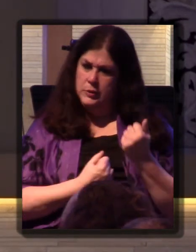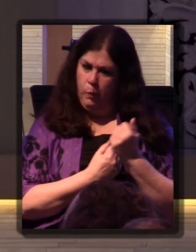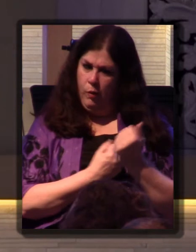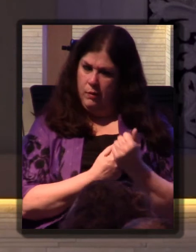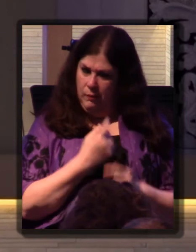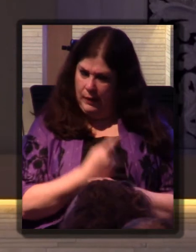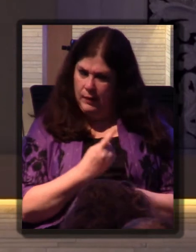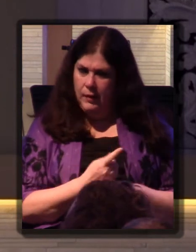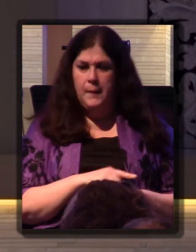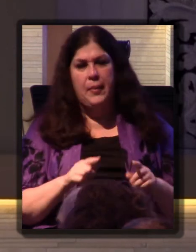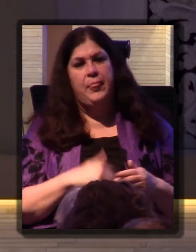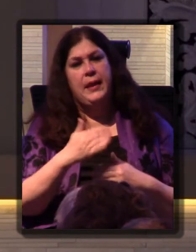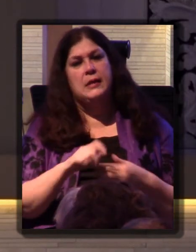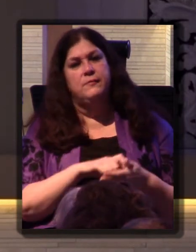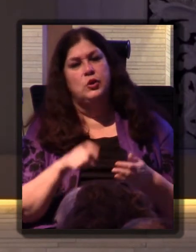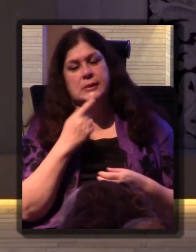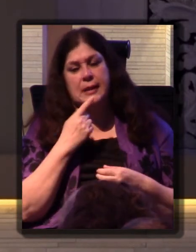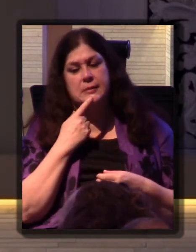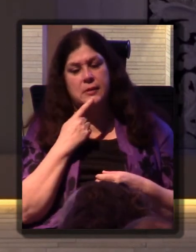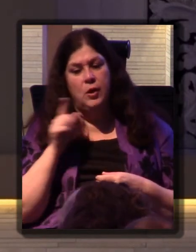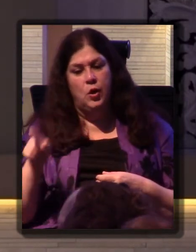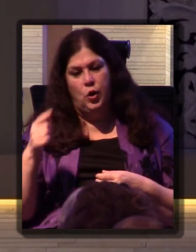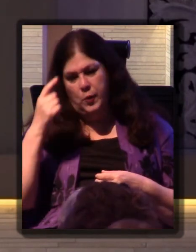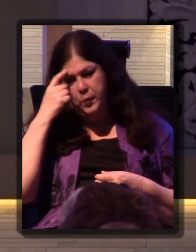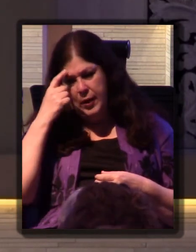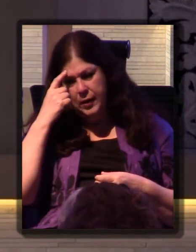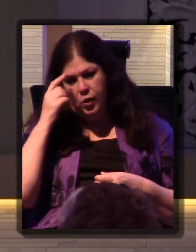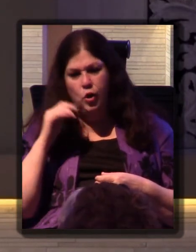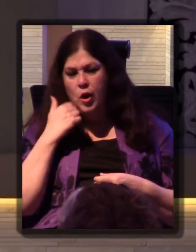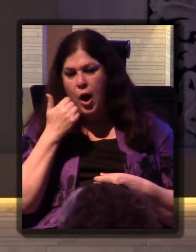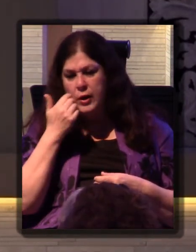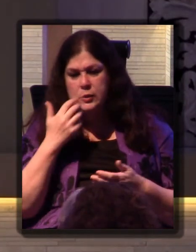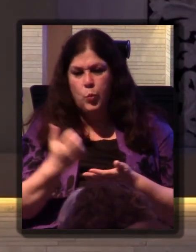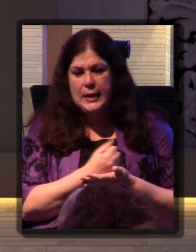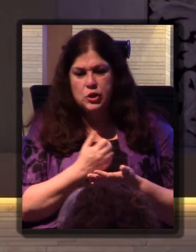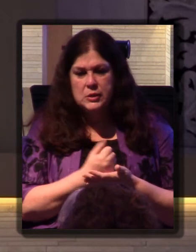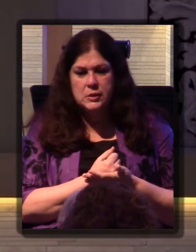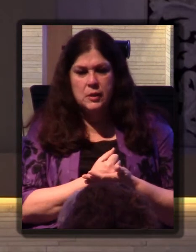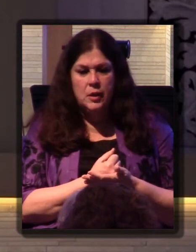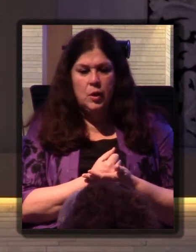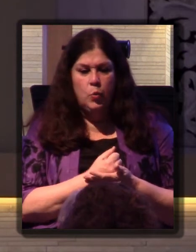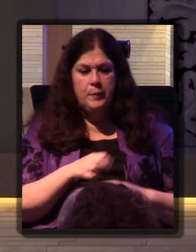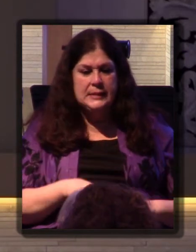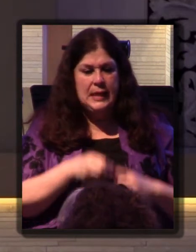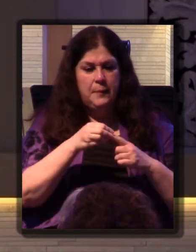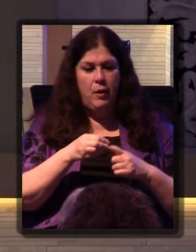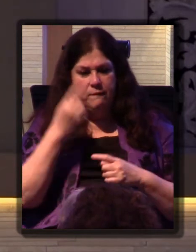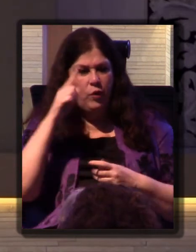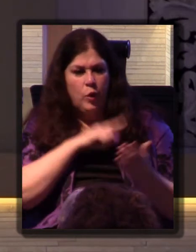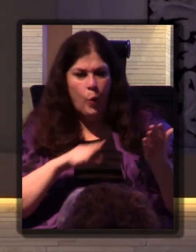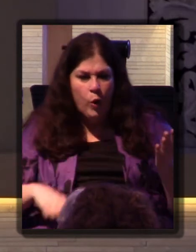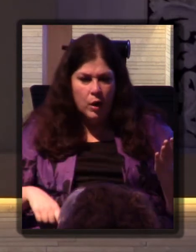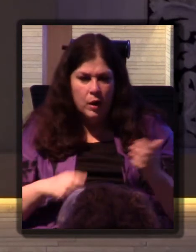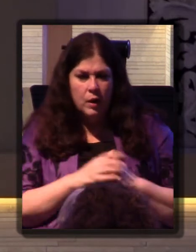would condone, does it? And yet the next verse says, her grain and her harlot's wages will be set apart